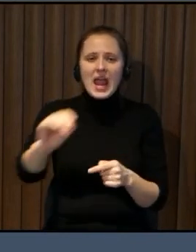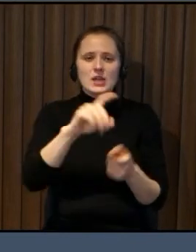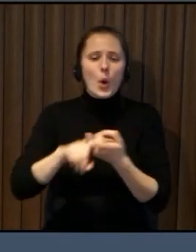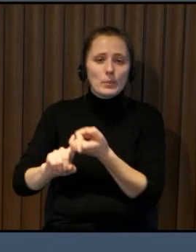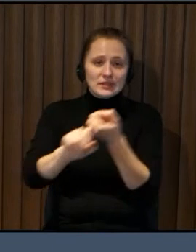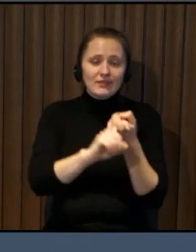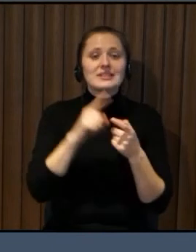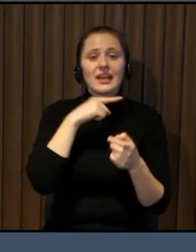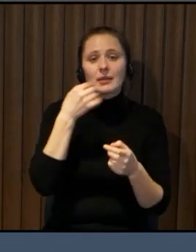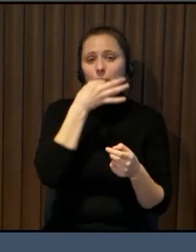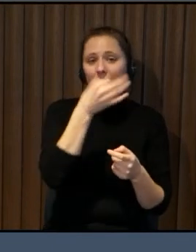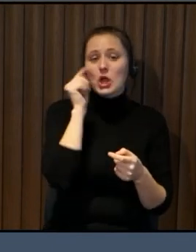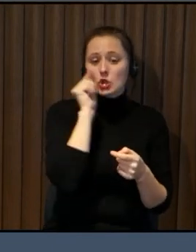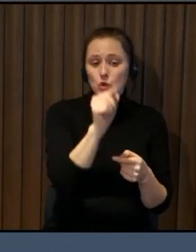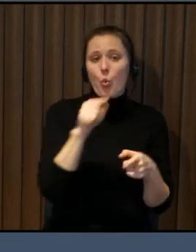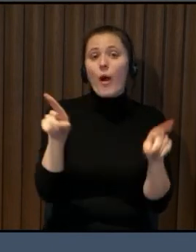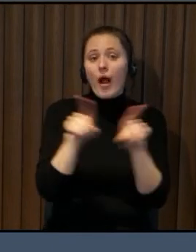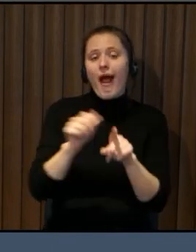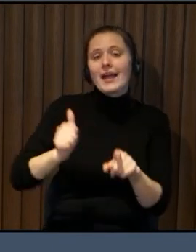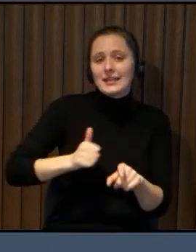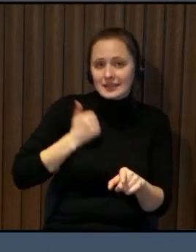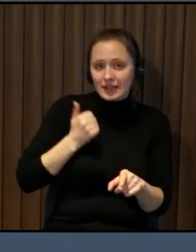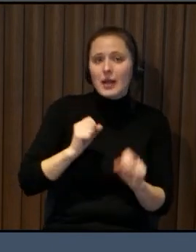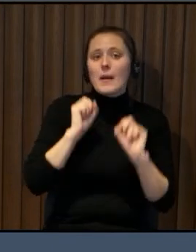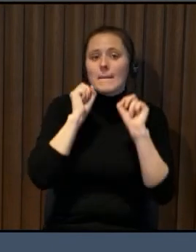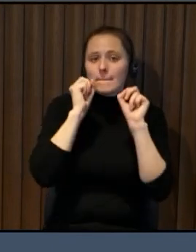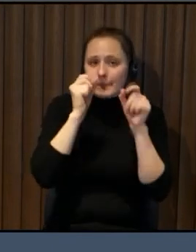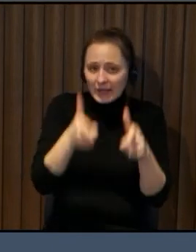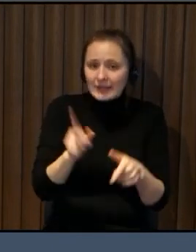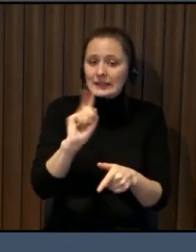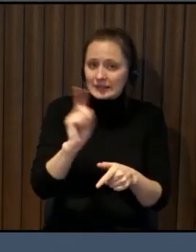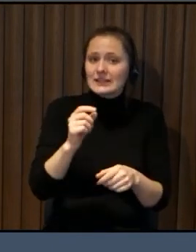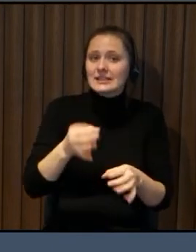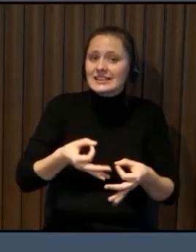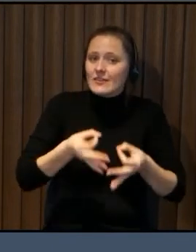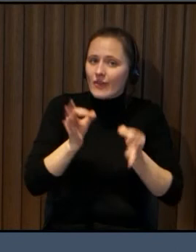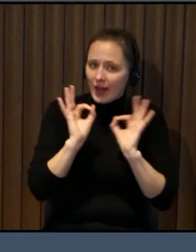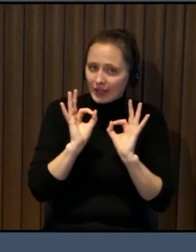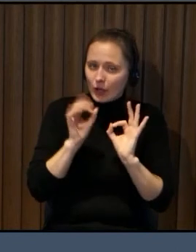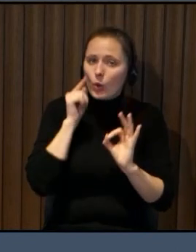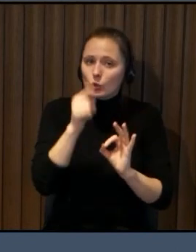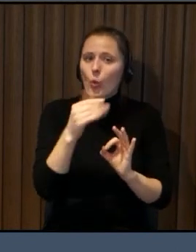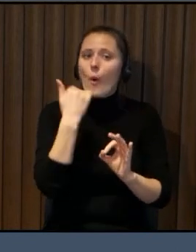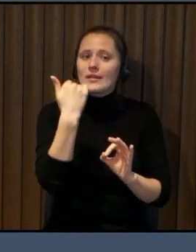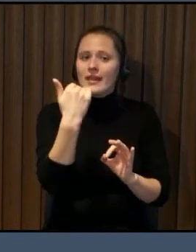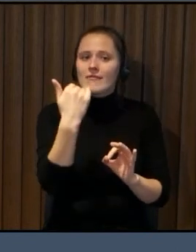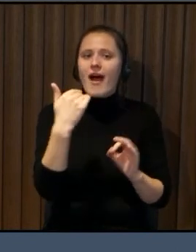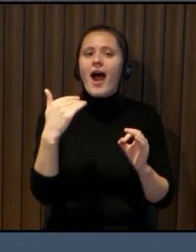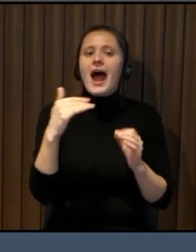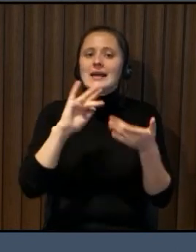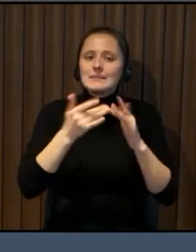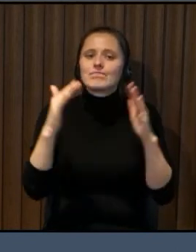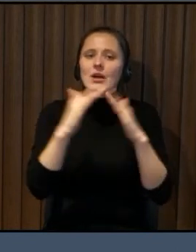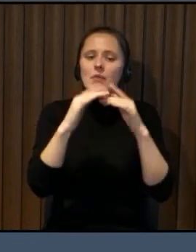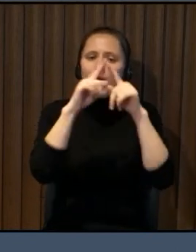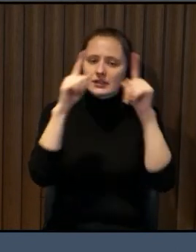First is that the European Union and everyone wants to tell that you as an institution recognize that this is important for